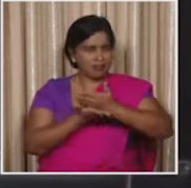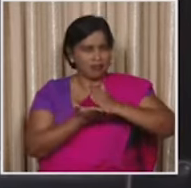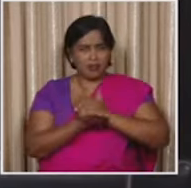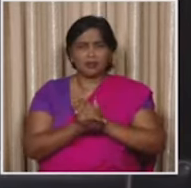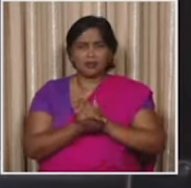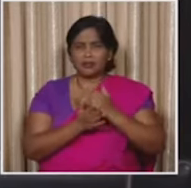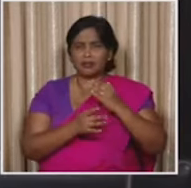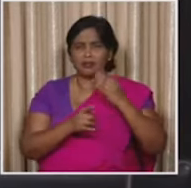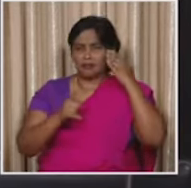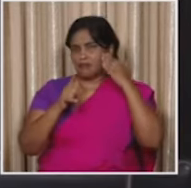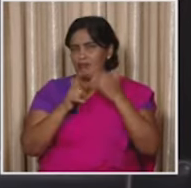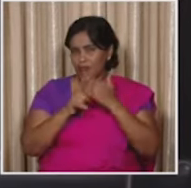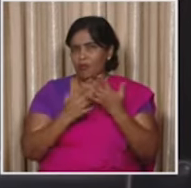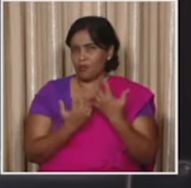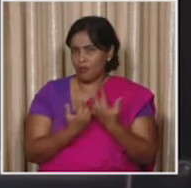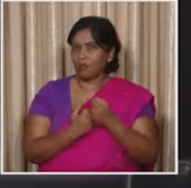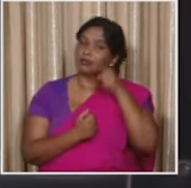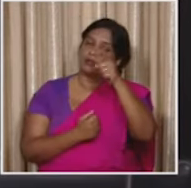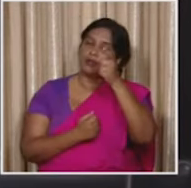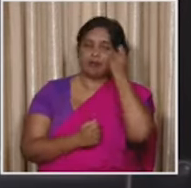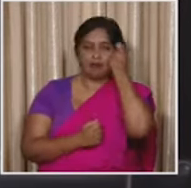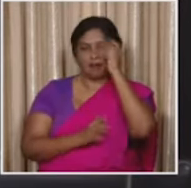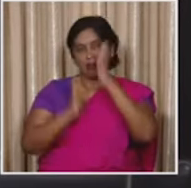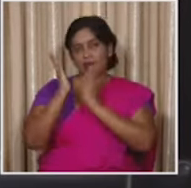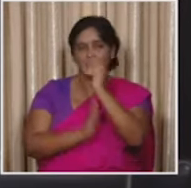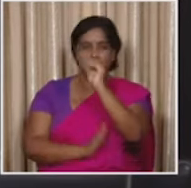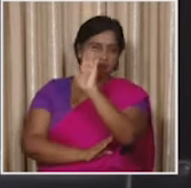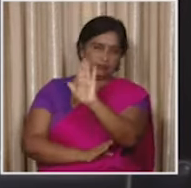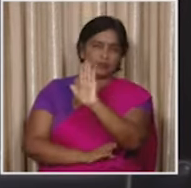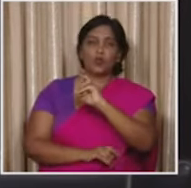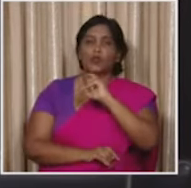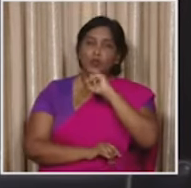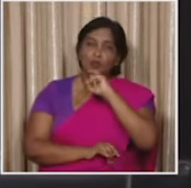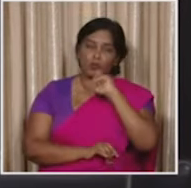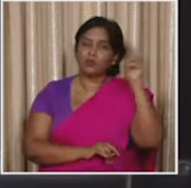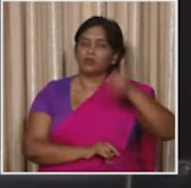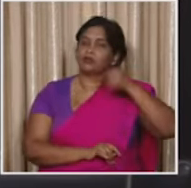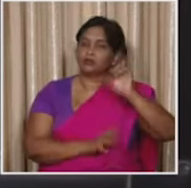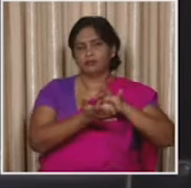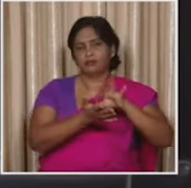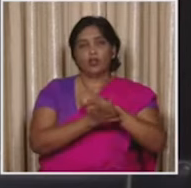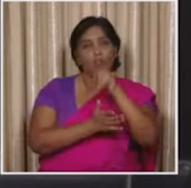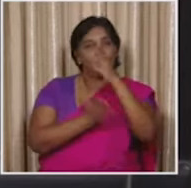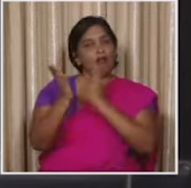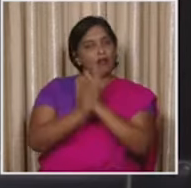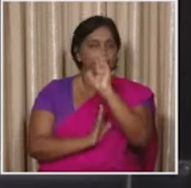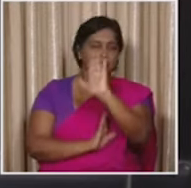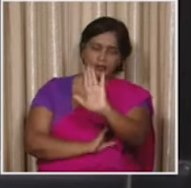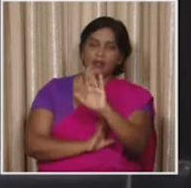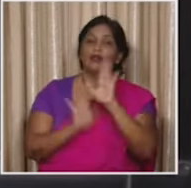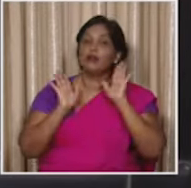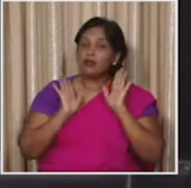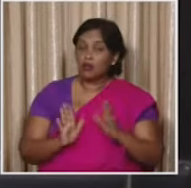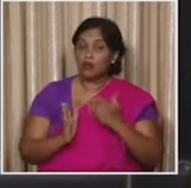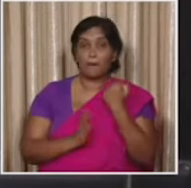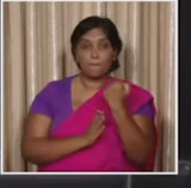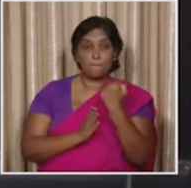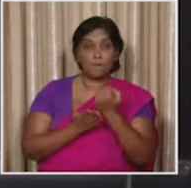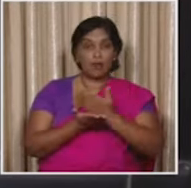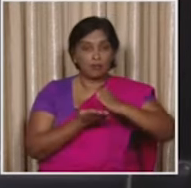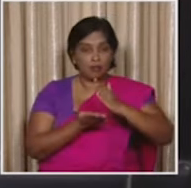have no problem with it. And Supreme Court has said that you can do it. And I am for devolution of power. Because I feel Tamils in the